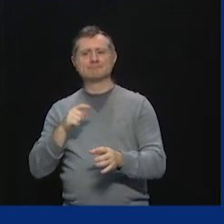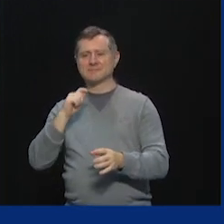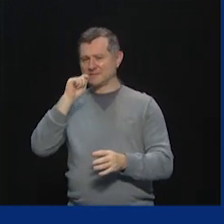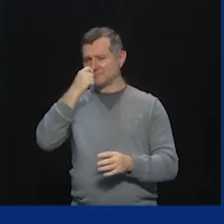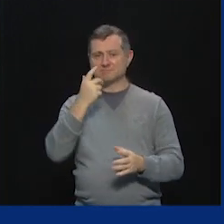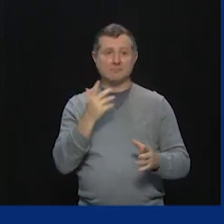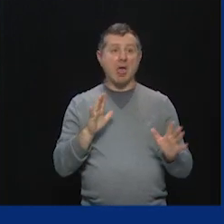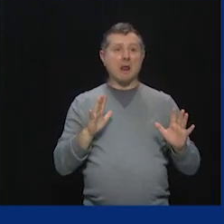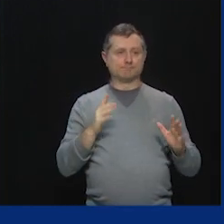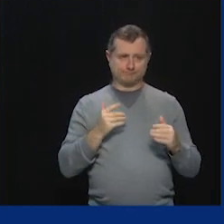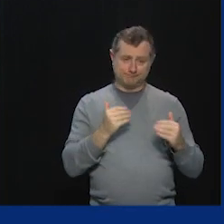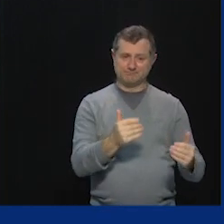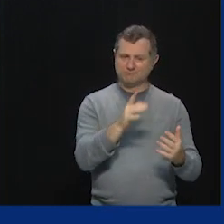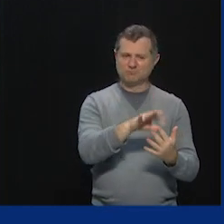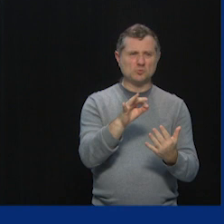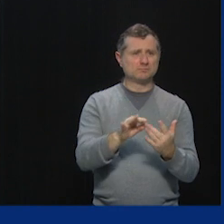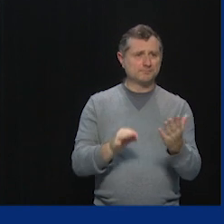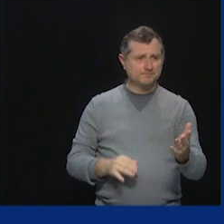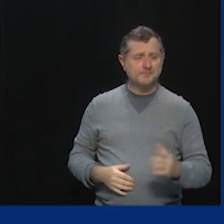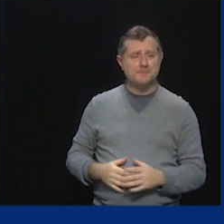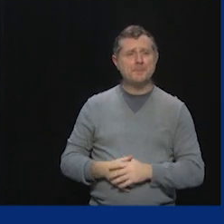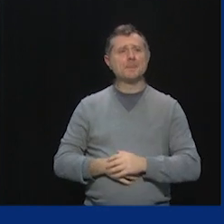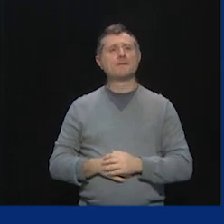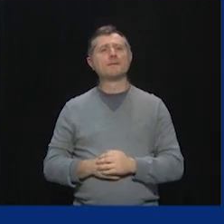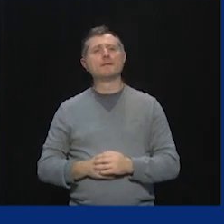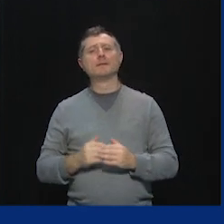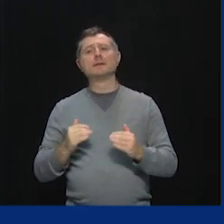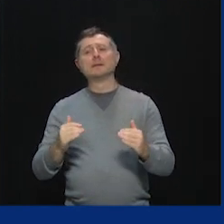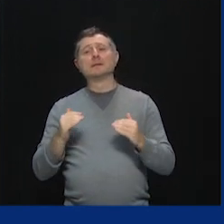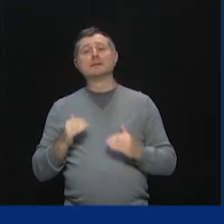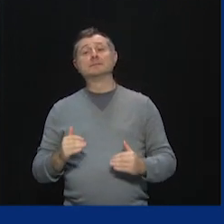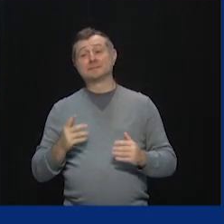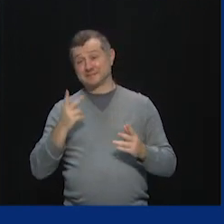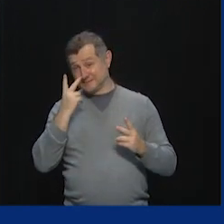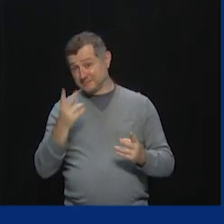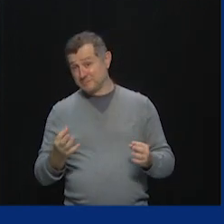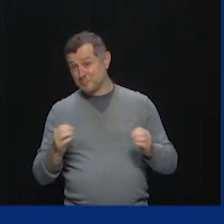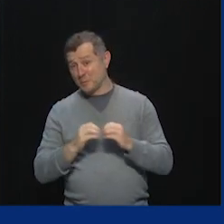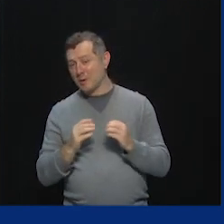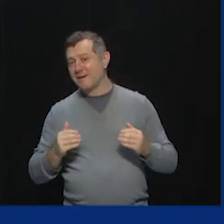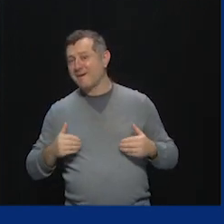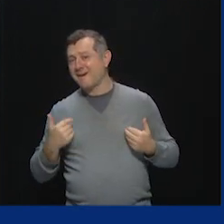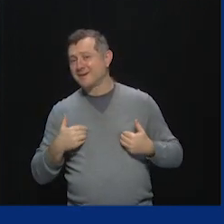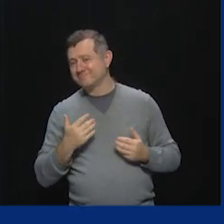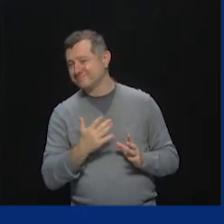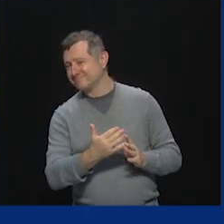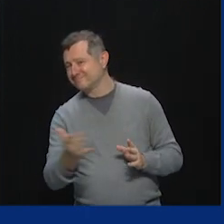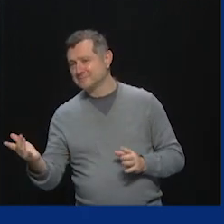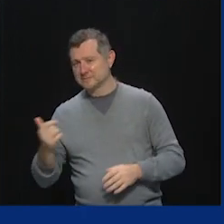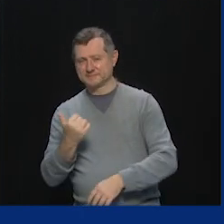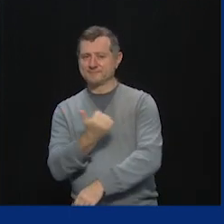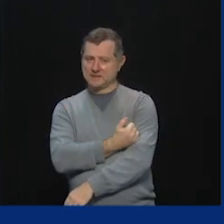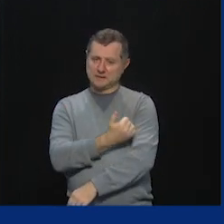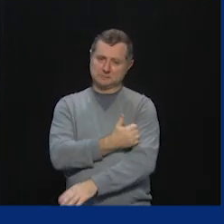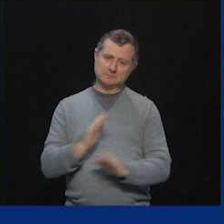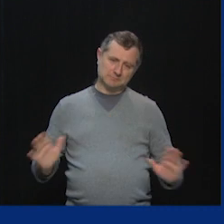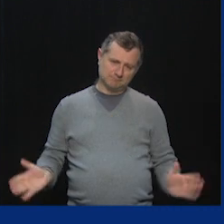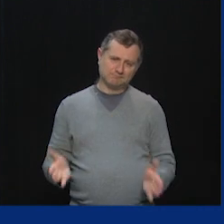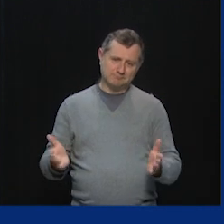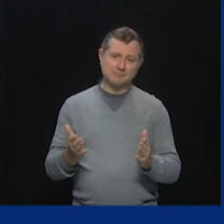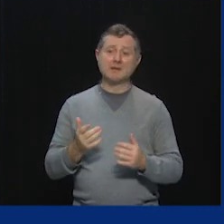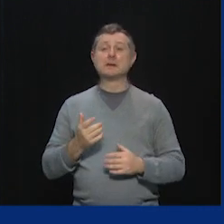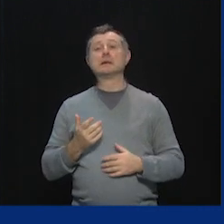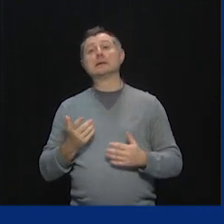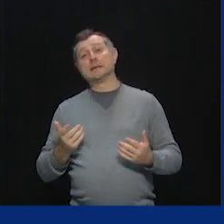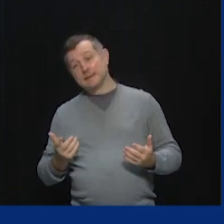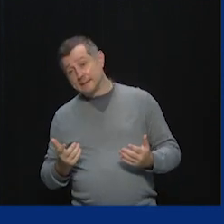But I also want to see many more young people vaccinated. Until we get the vaccine approved for 5 to 12, we still have some